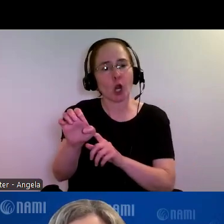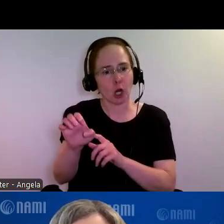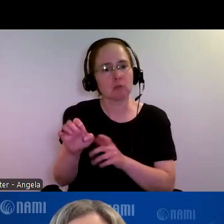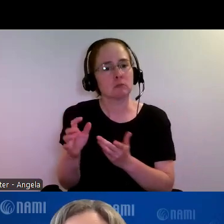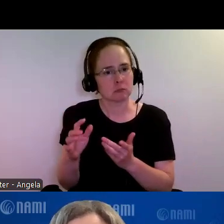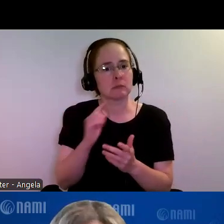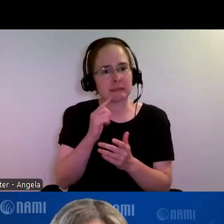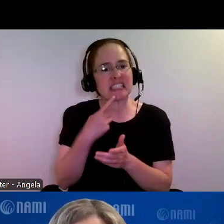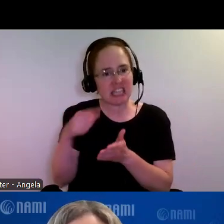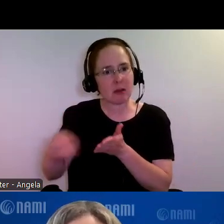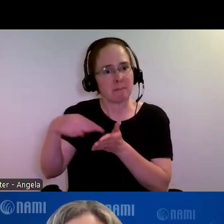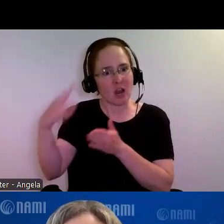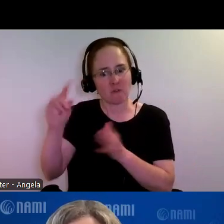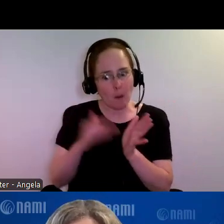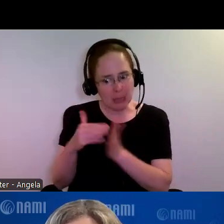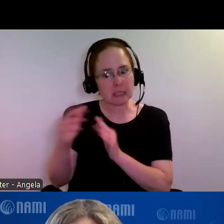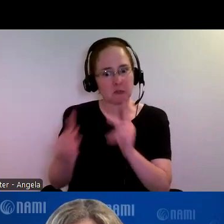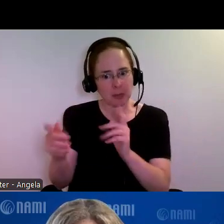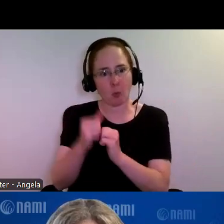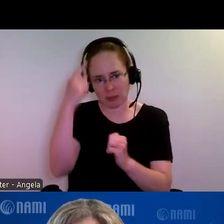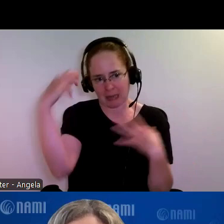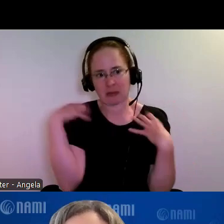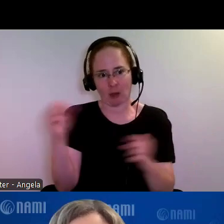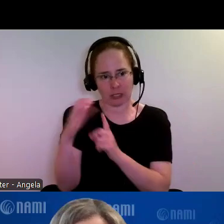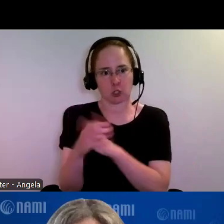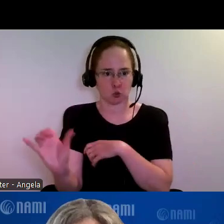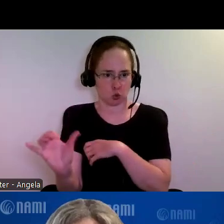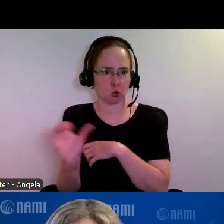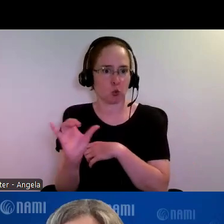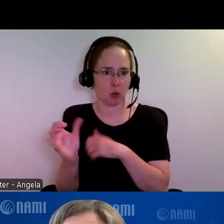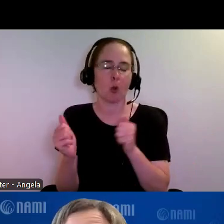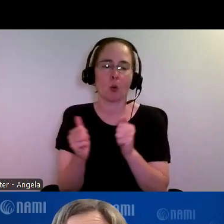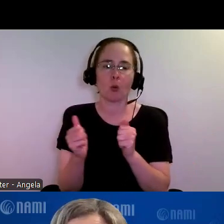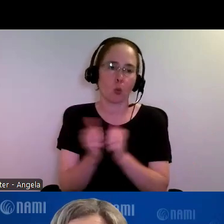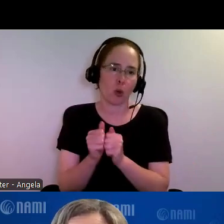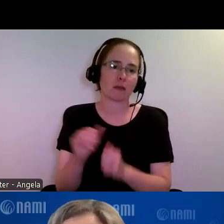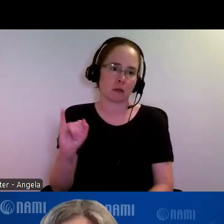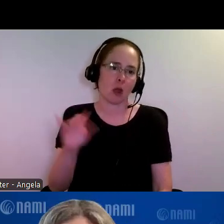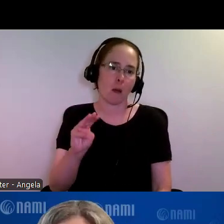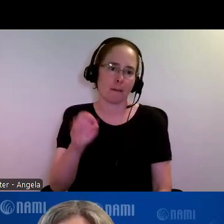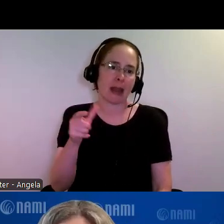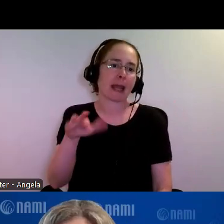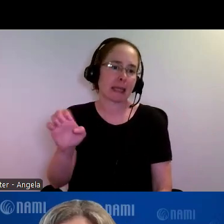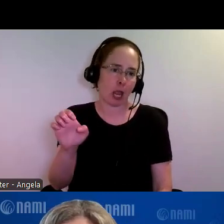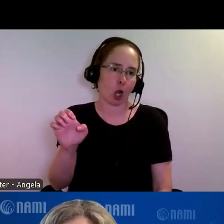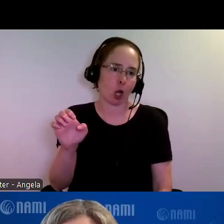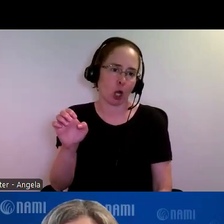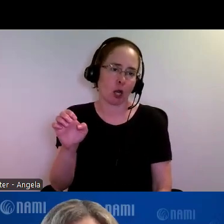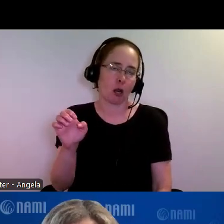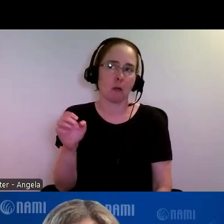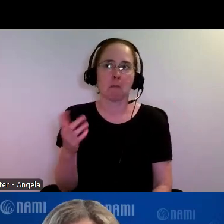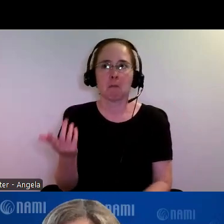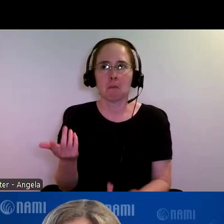payer for millions of people with mental health conditions who have Medicare coverage, usually as either a result